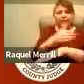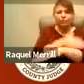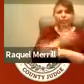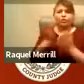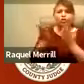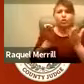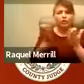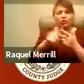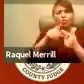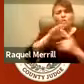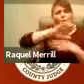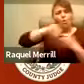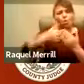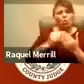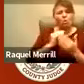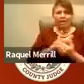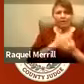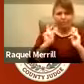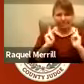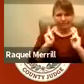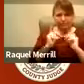to all of our people.